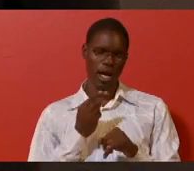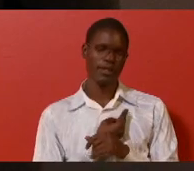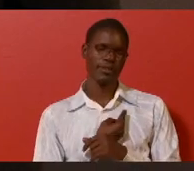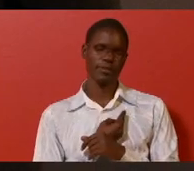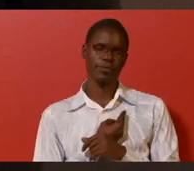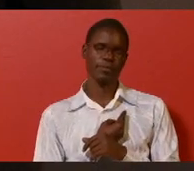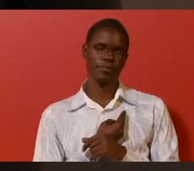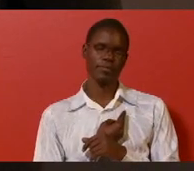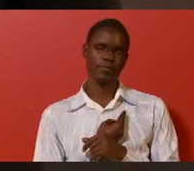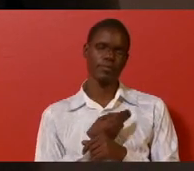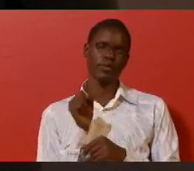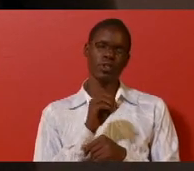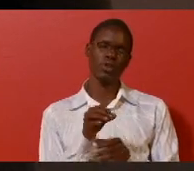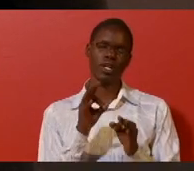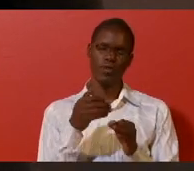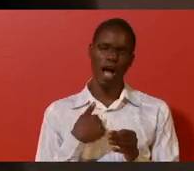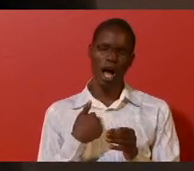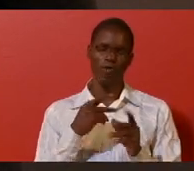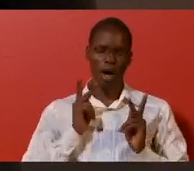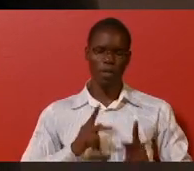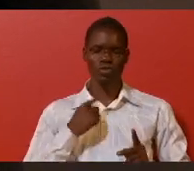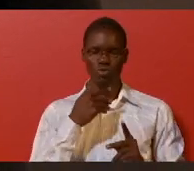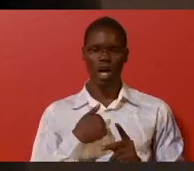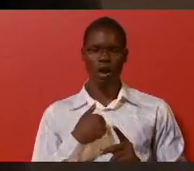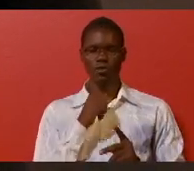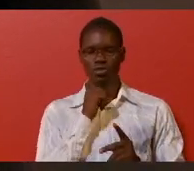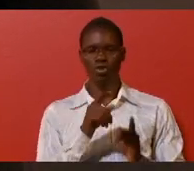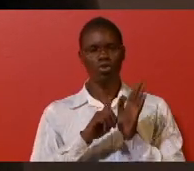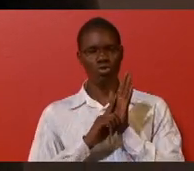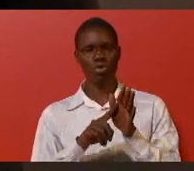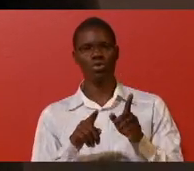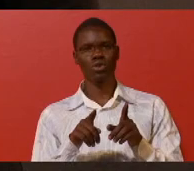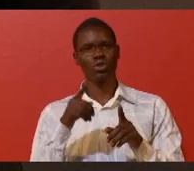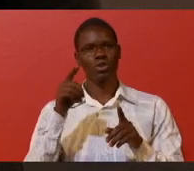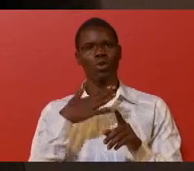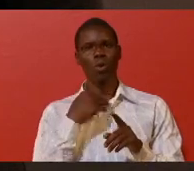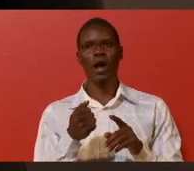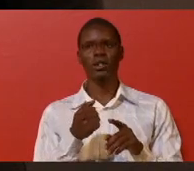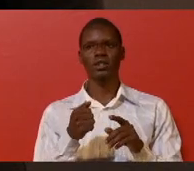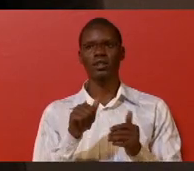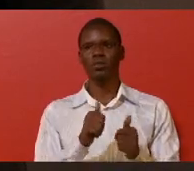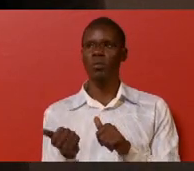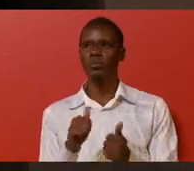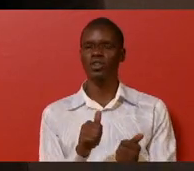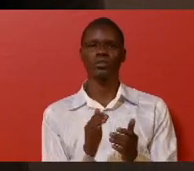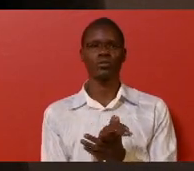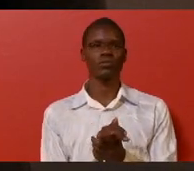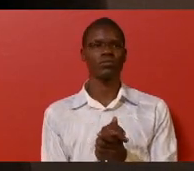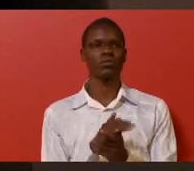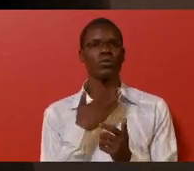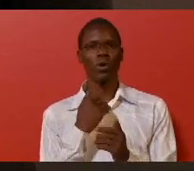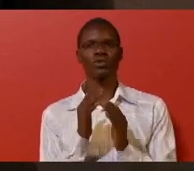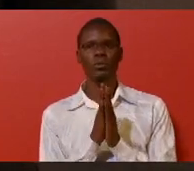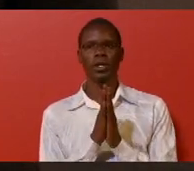unrighteousness. So if there's someone who has not yet raised his hand or her hand, and you want to do so now, someone will get you a piece of paper, and we will pray